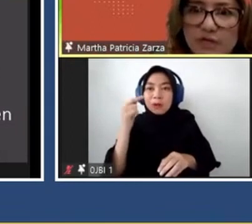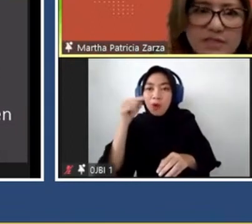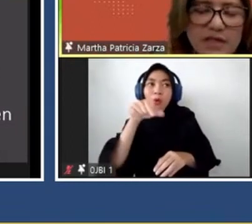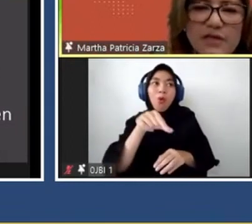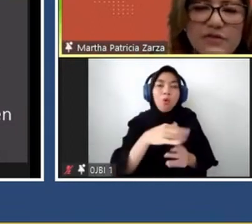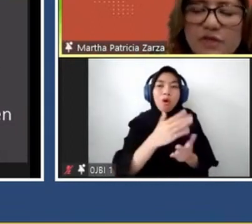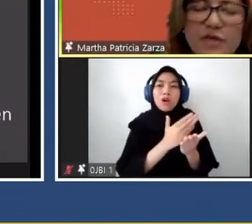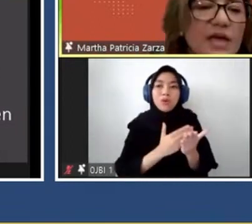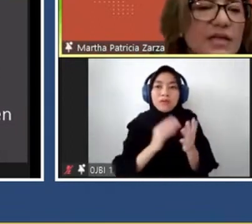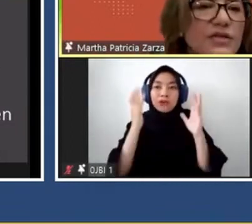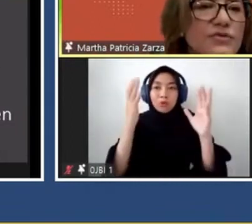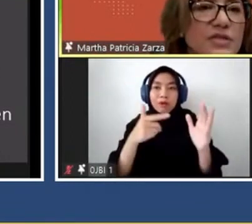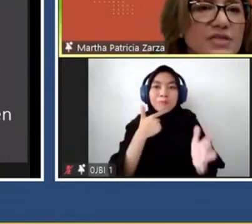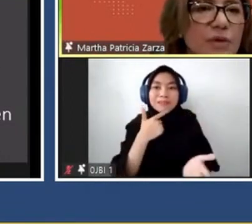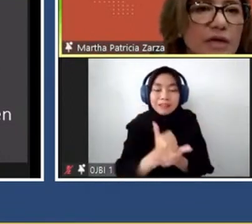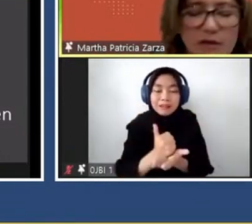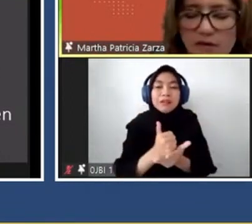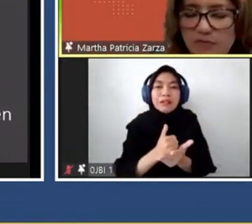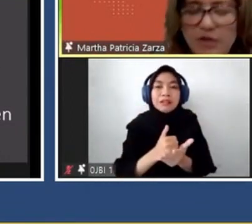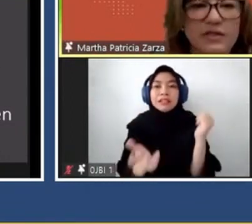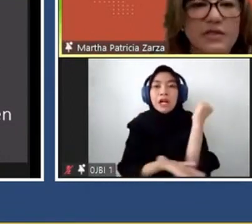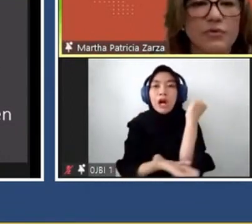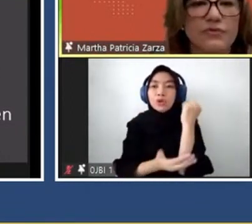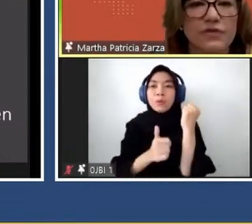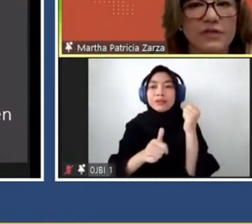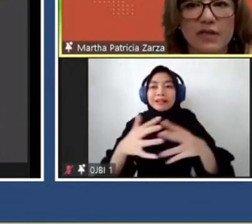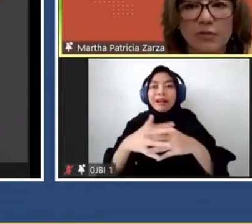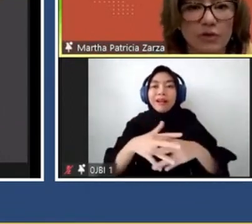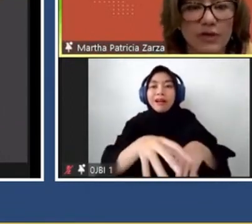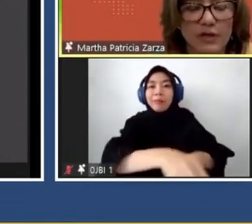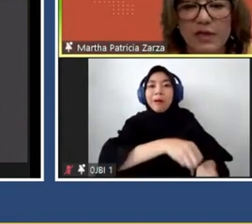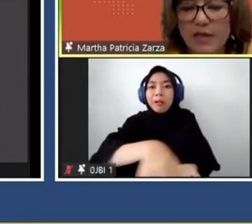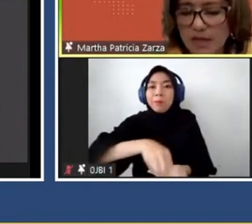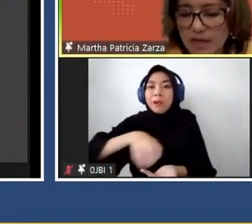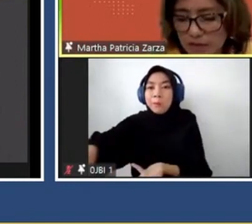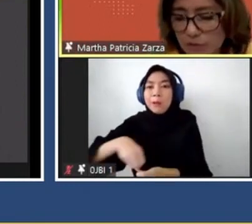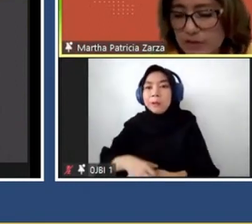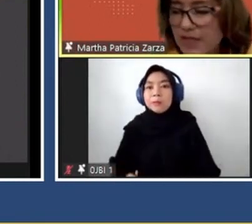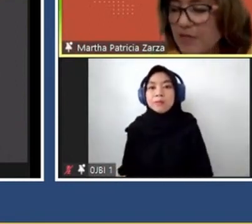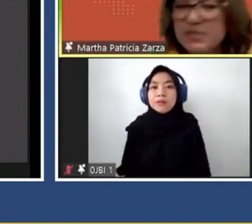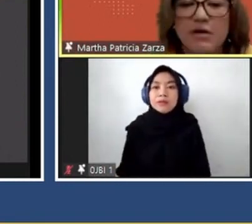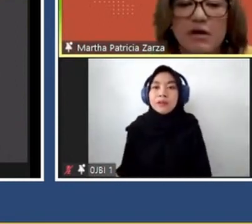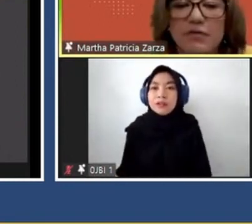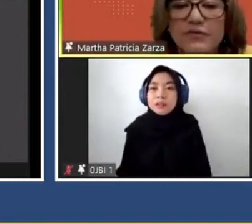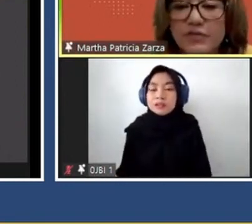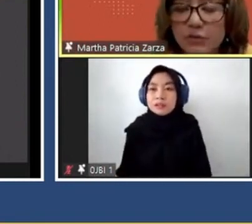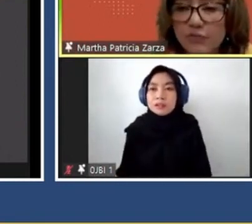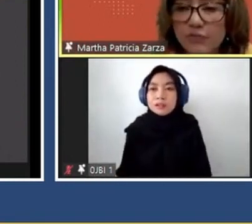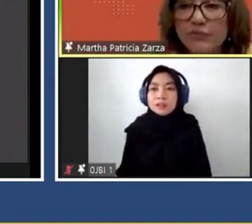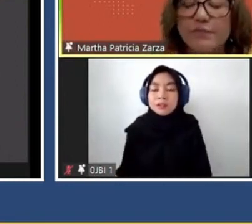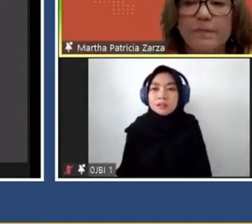the forest. So they mainly use this way of collecting the wood for the daily work. The current types